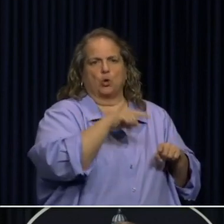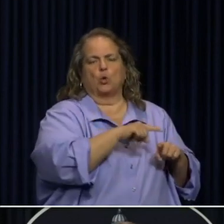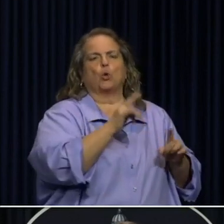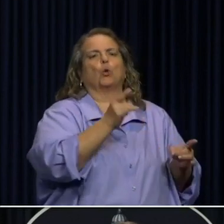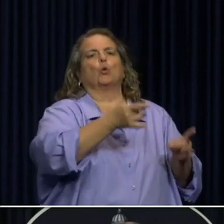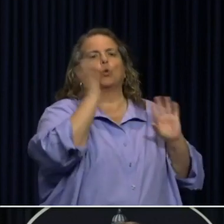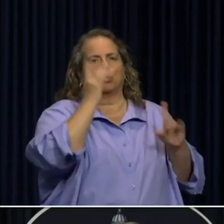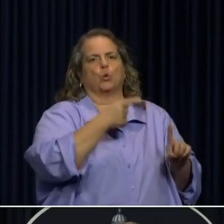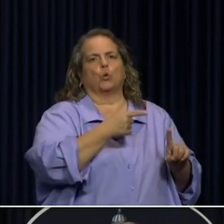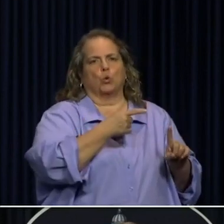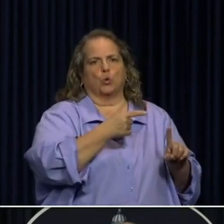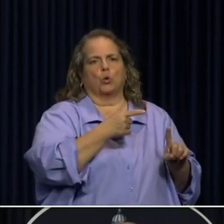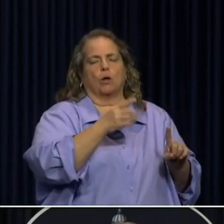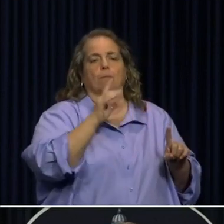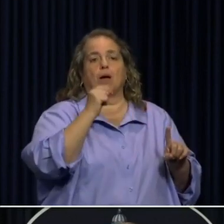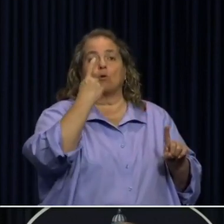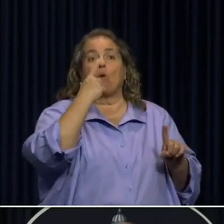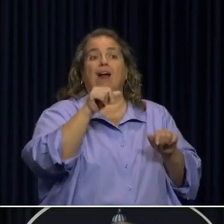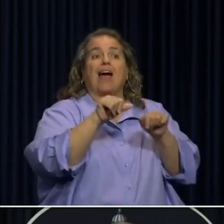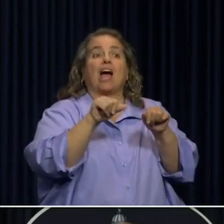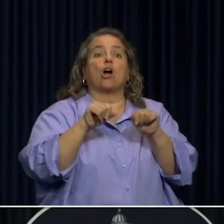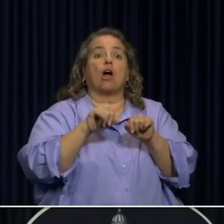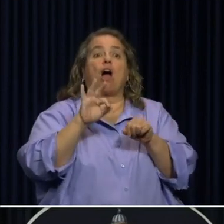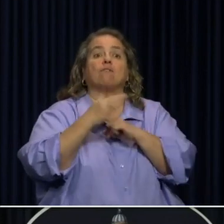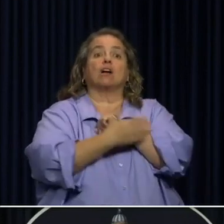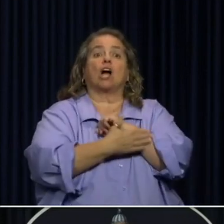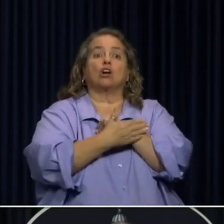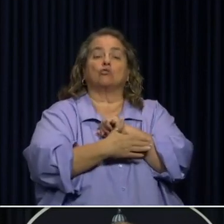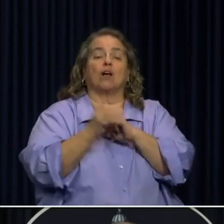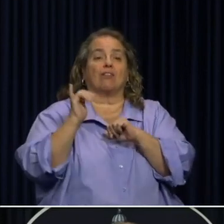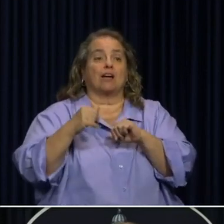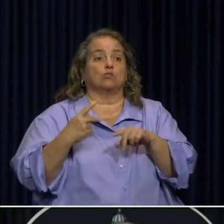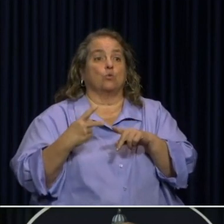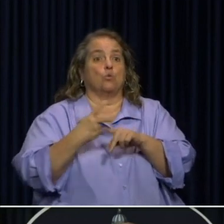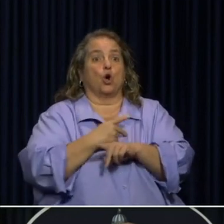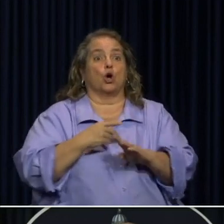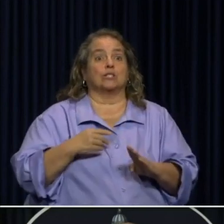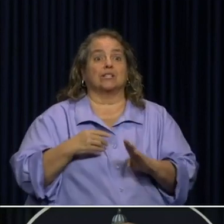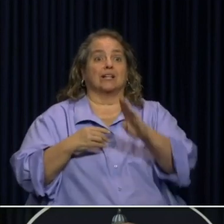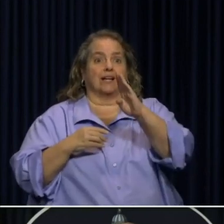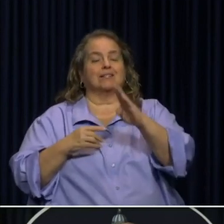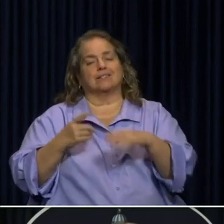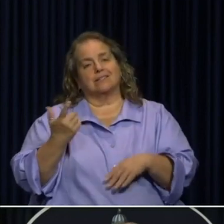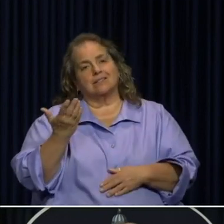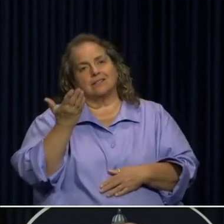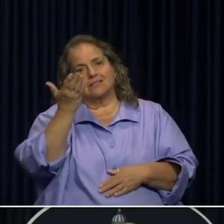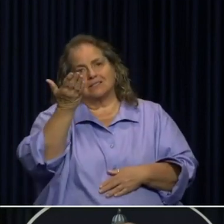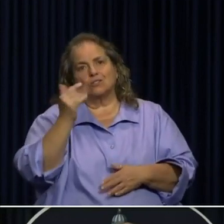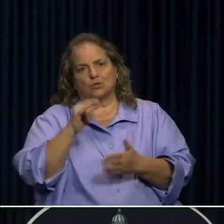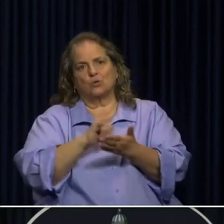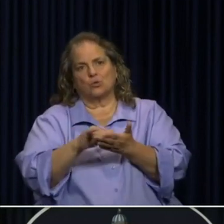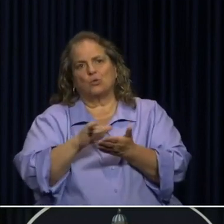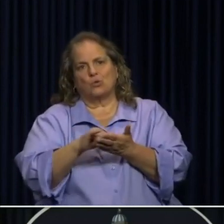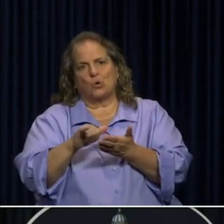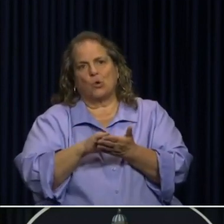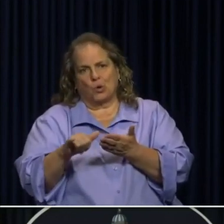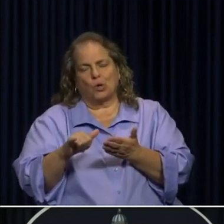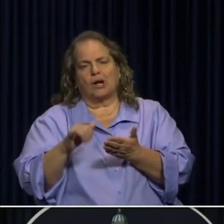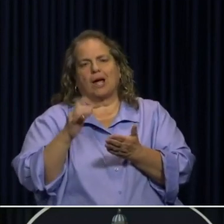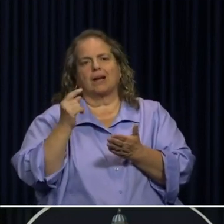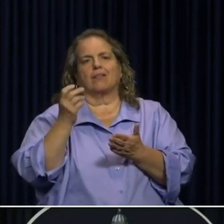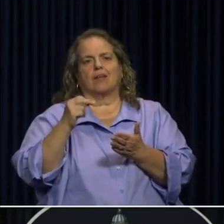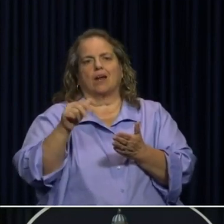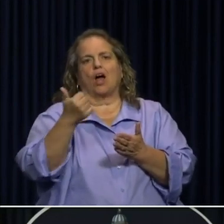is an area of the country that has truly been hit in a severe escalation, it's New York, followed by